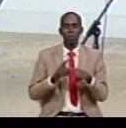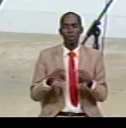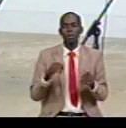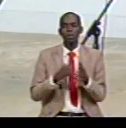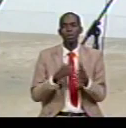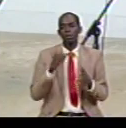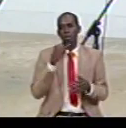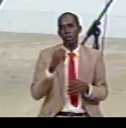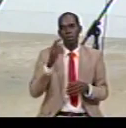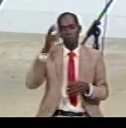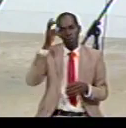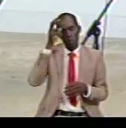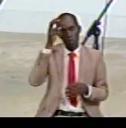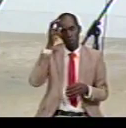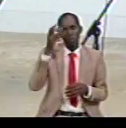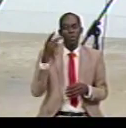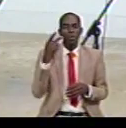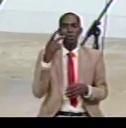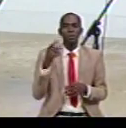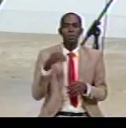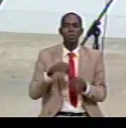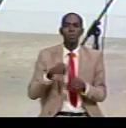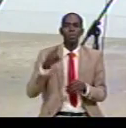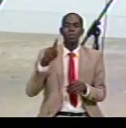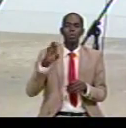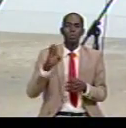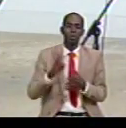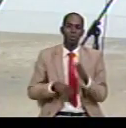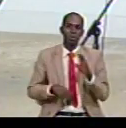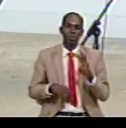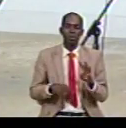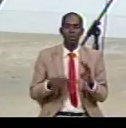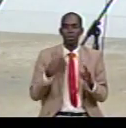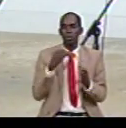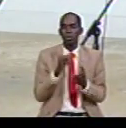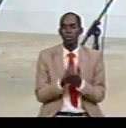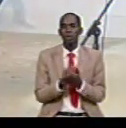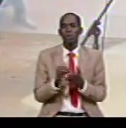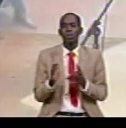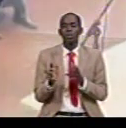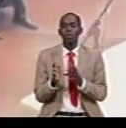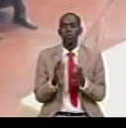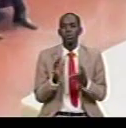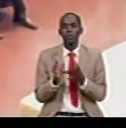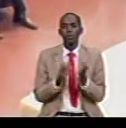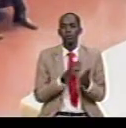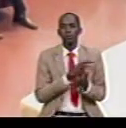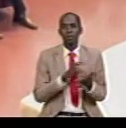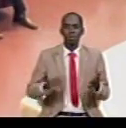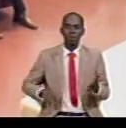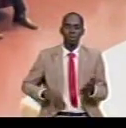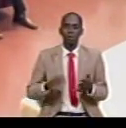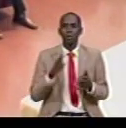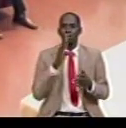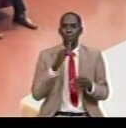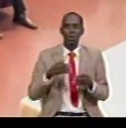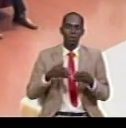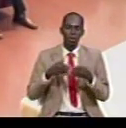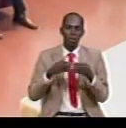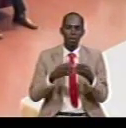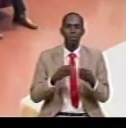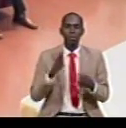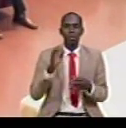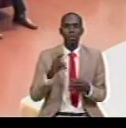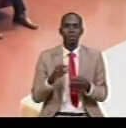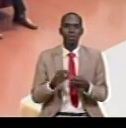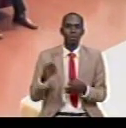you read in Luke chapter 4 from verse 1, Jesus, being full of the Holy Ghost, returned from Jordan and was led by the Spirit into